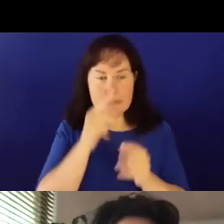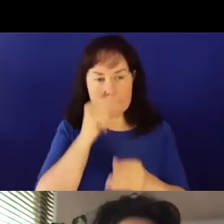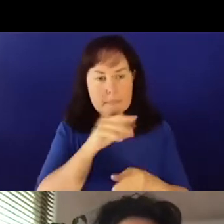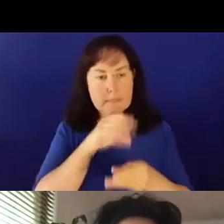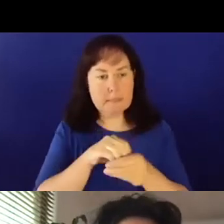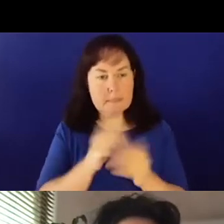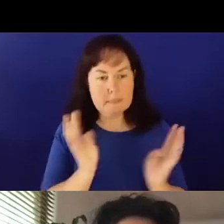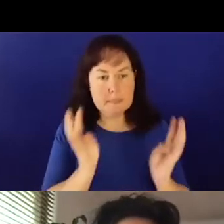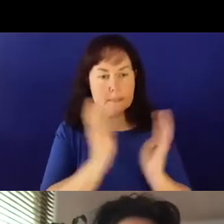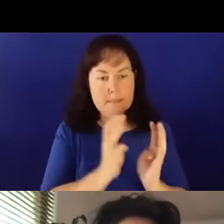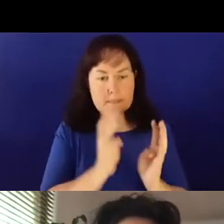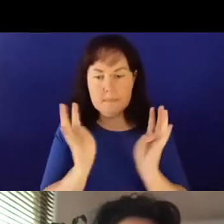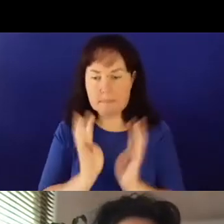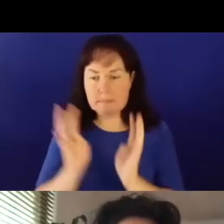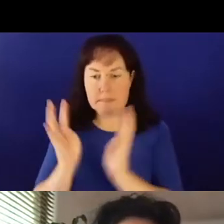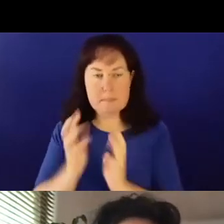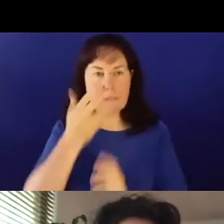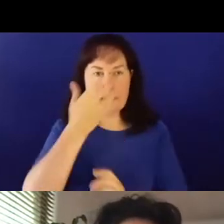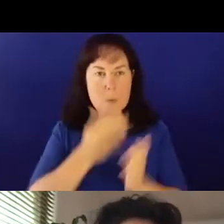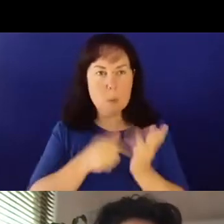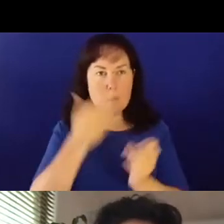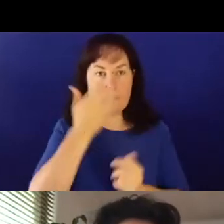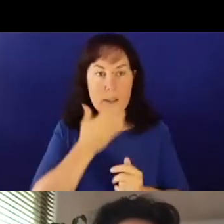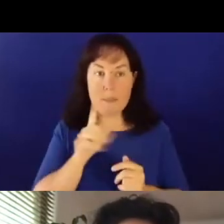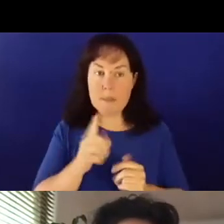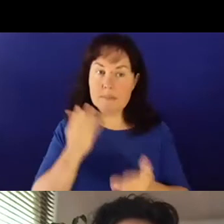people in the workshop. At this point, it is still unknown